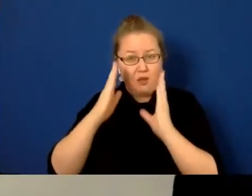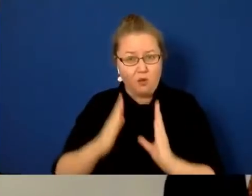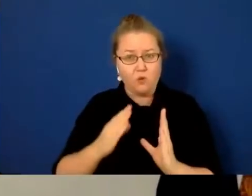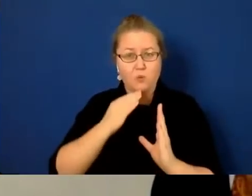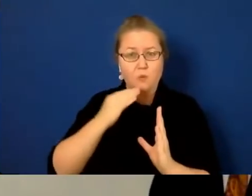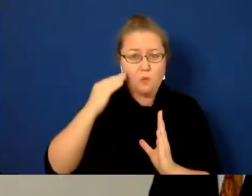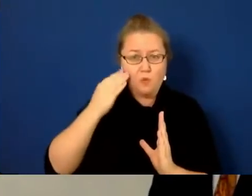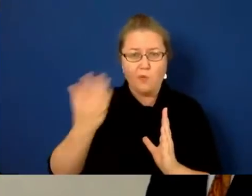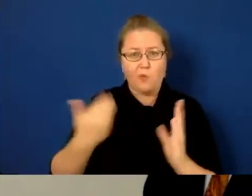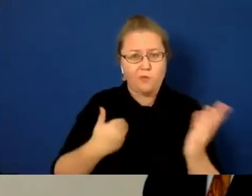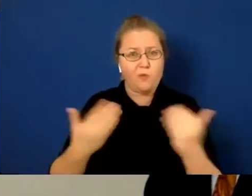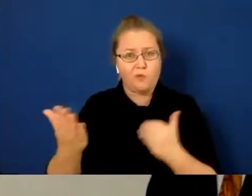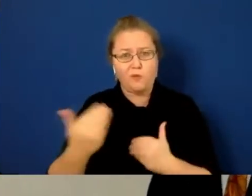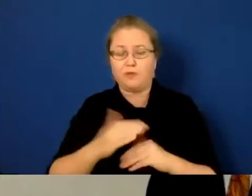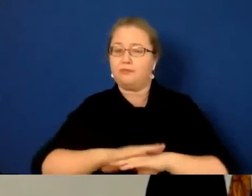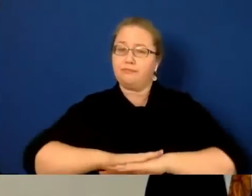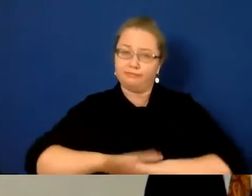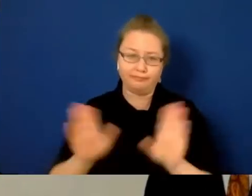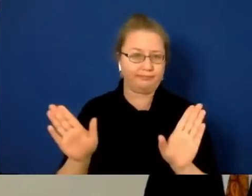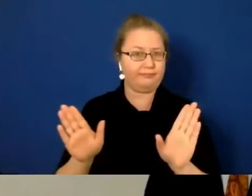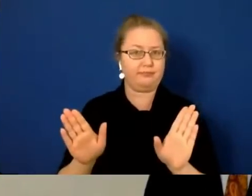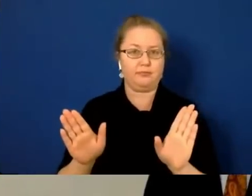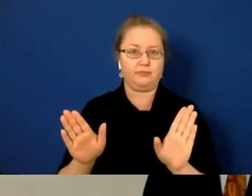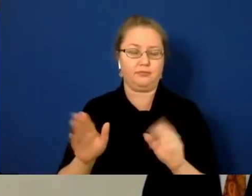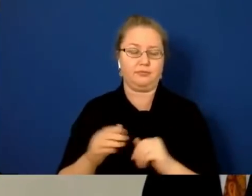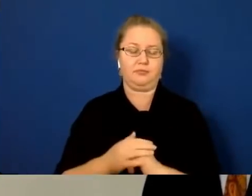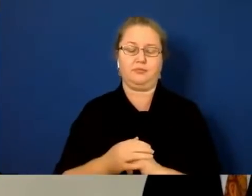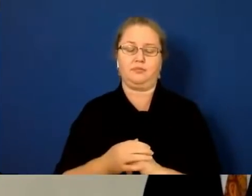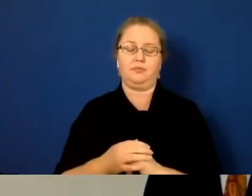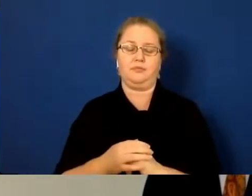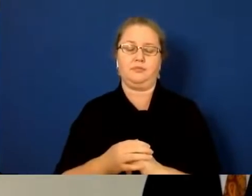you've backed off that today. Can you tell us why?